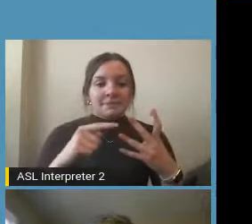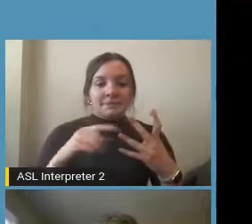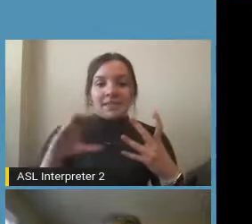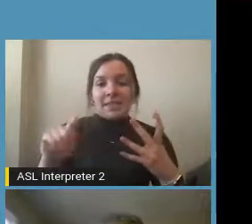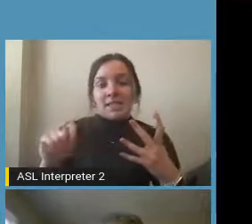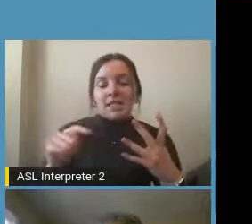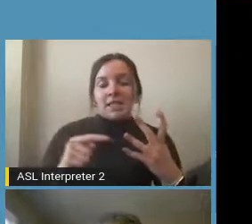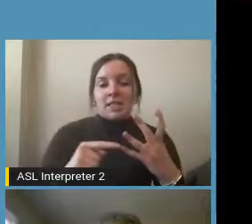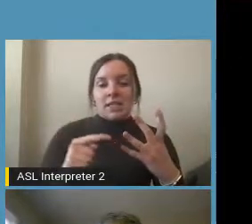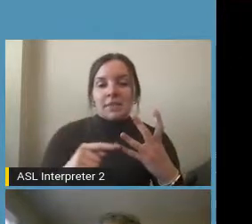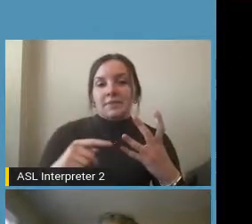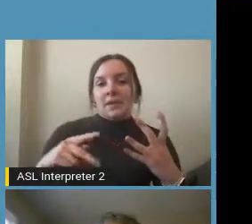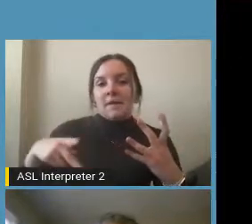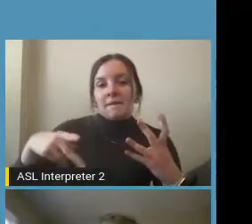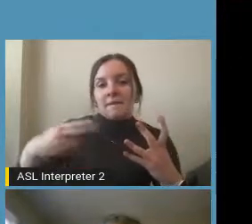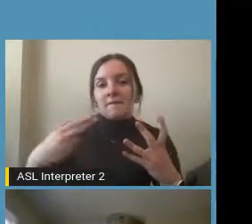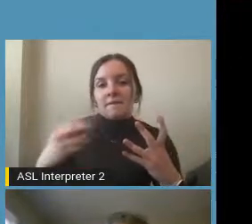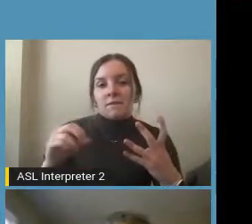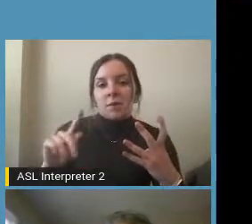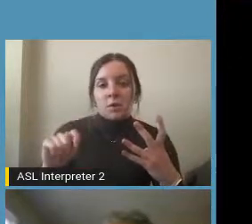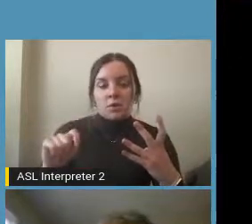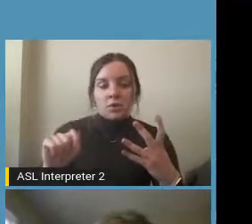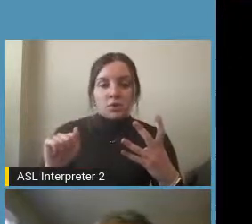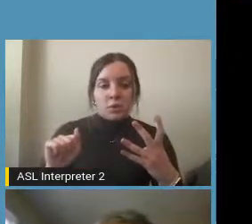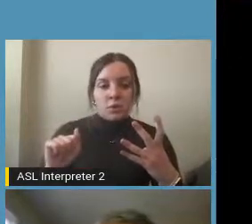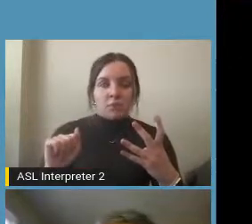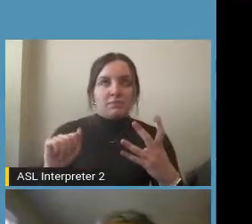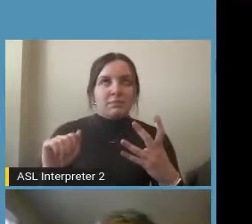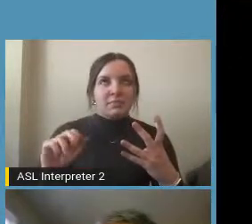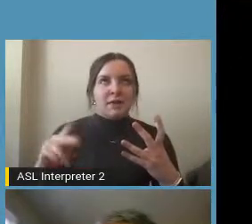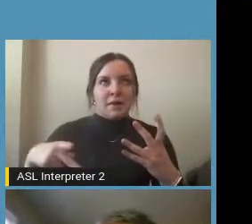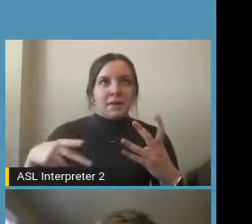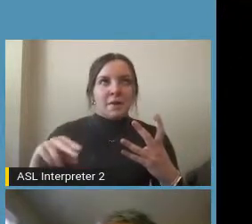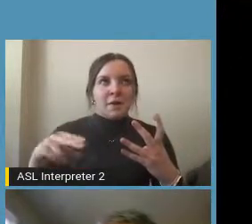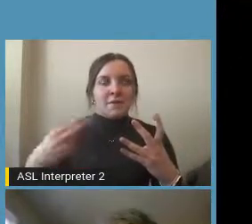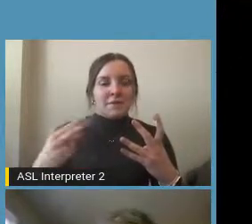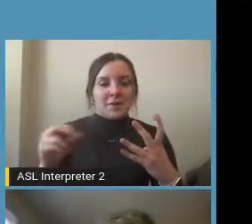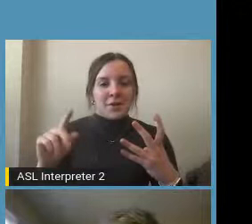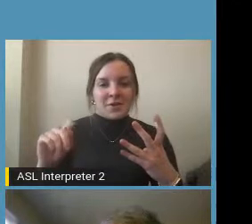scanning obviously allows you to scan the inside, which was really important to this.